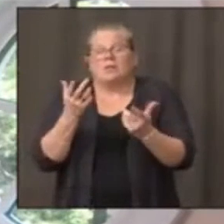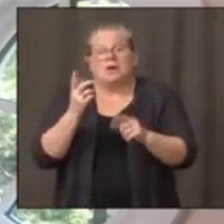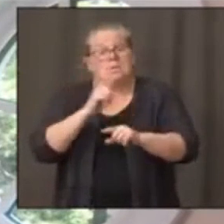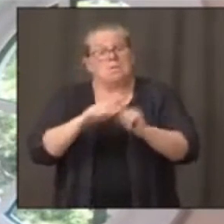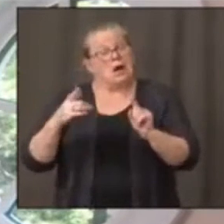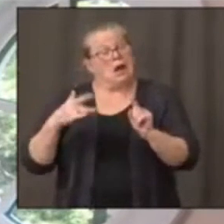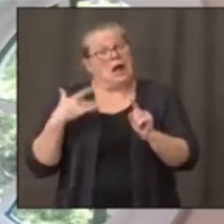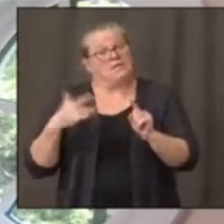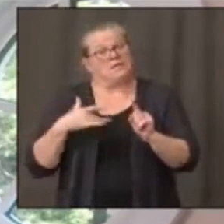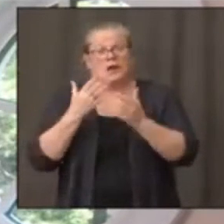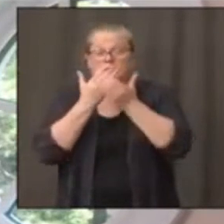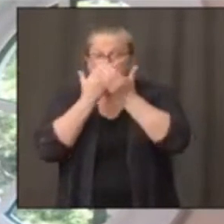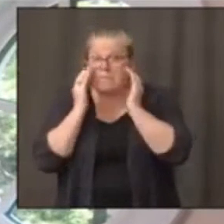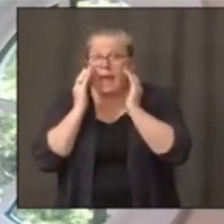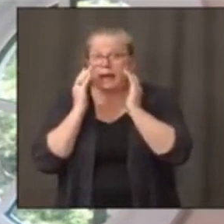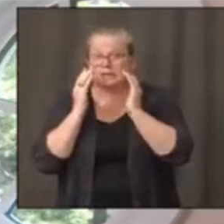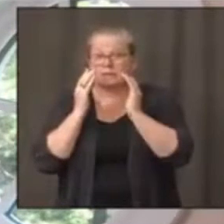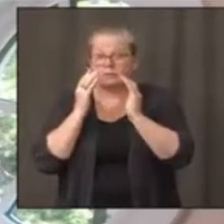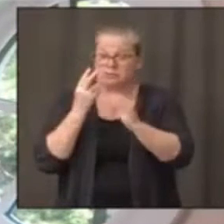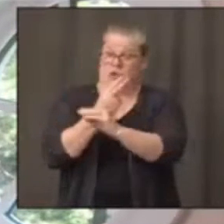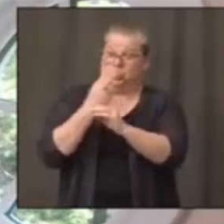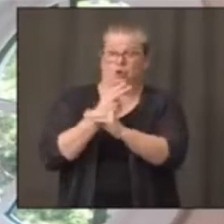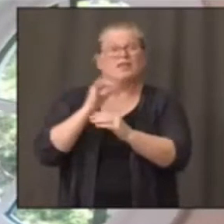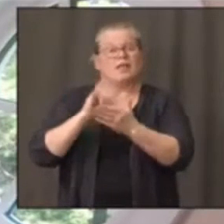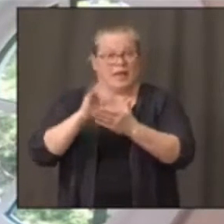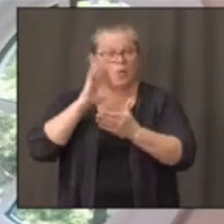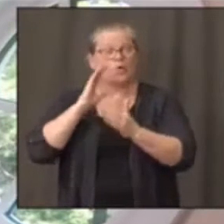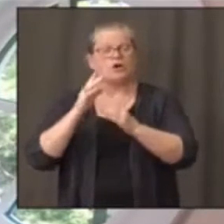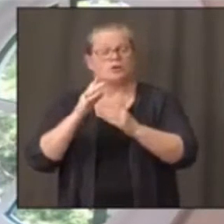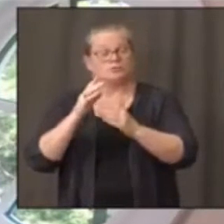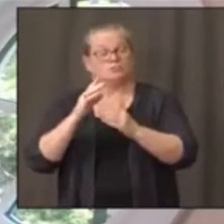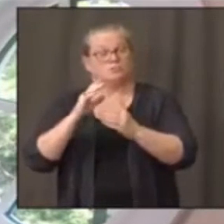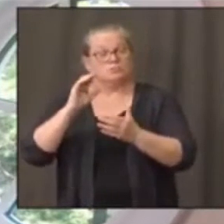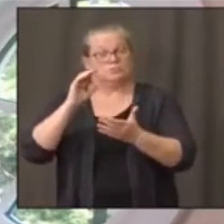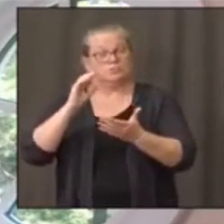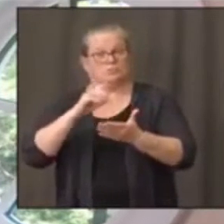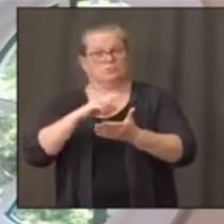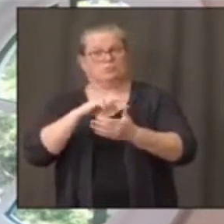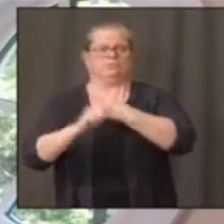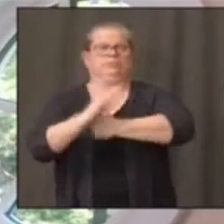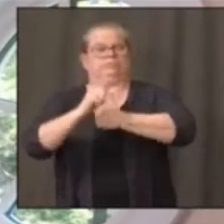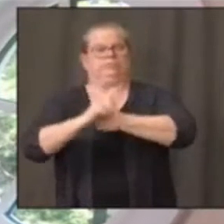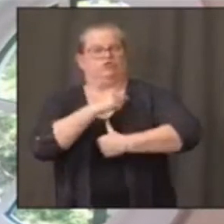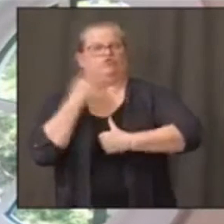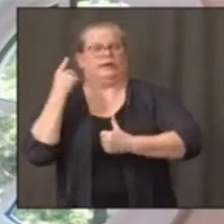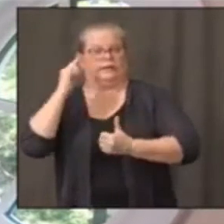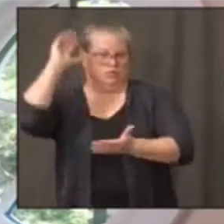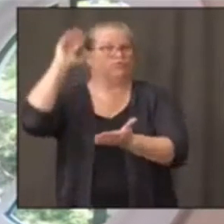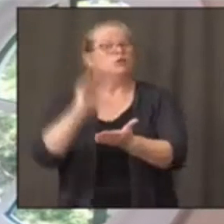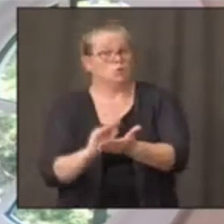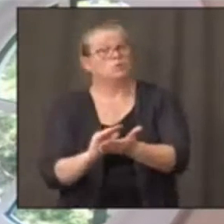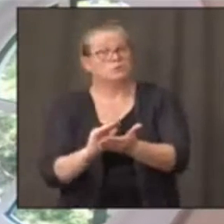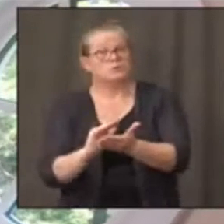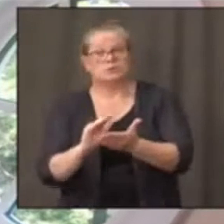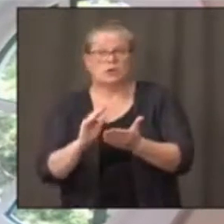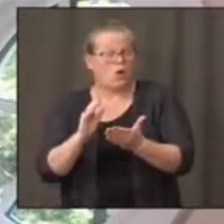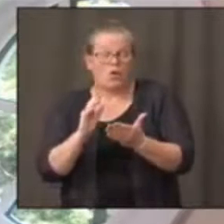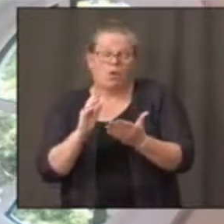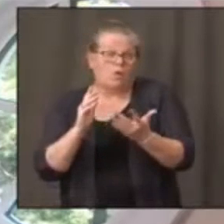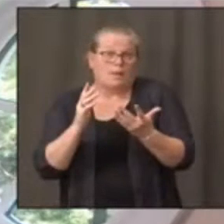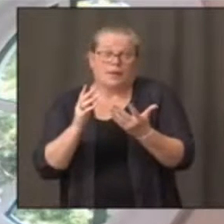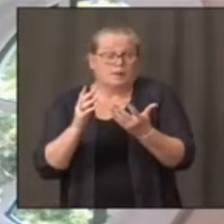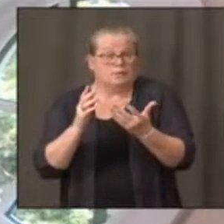masks, you're achieving a lot of risk reduction. And so you have to sort of pick what you're willing to do in these things.